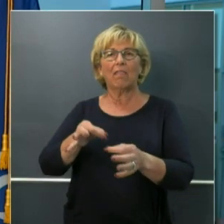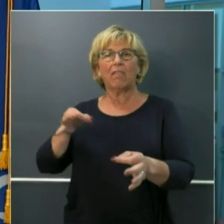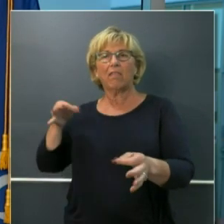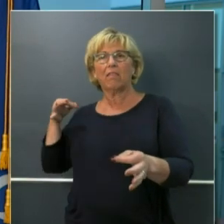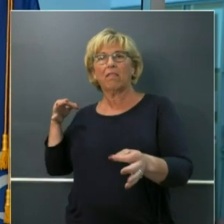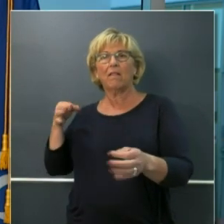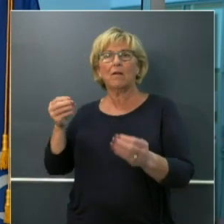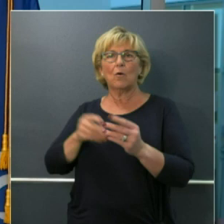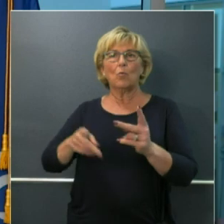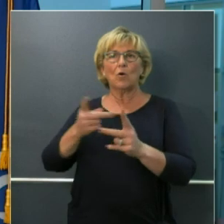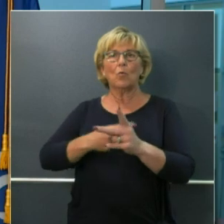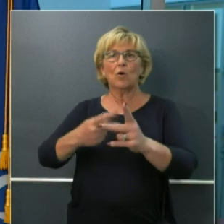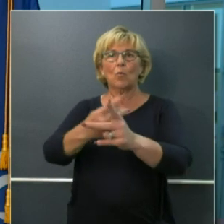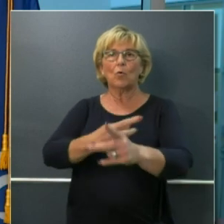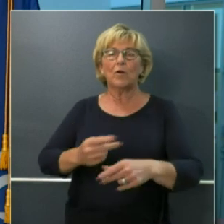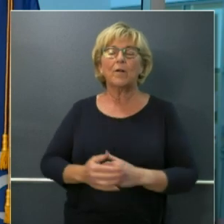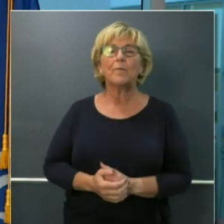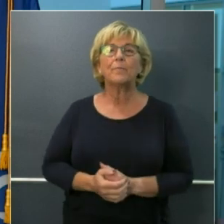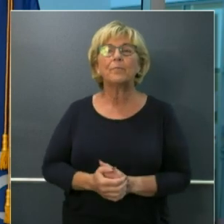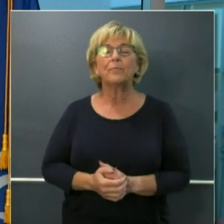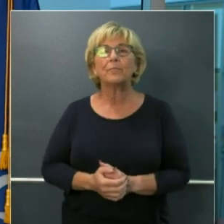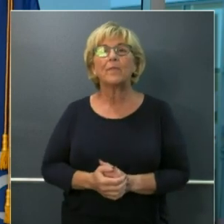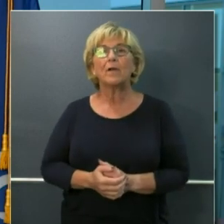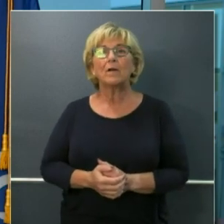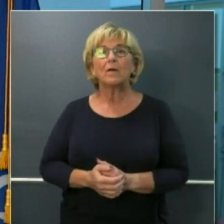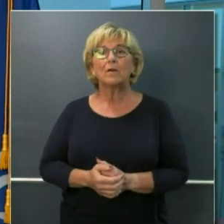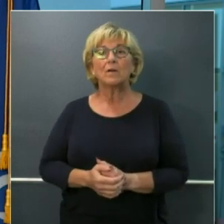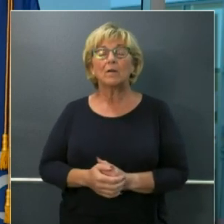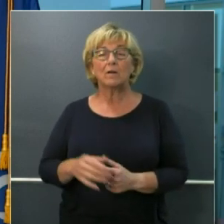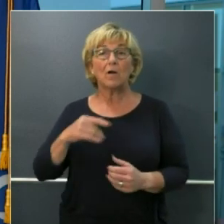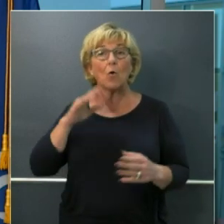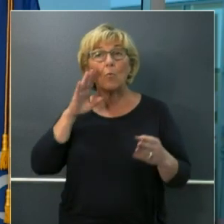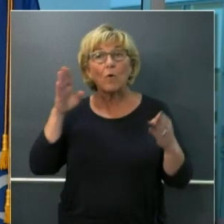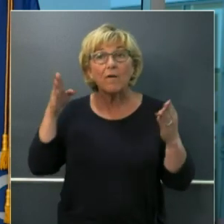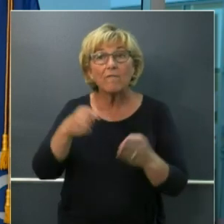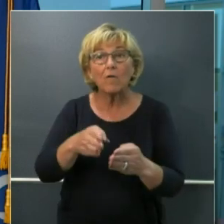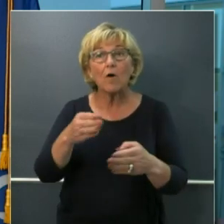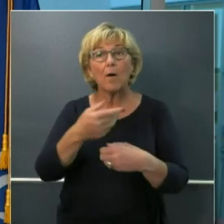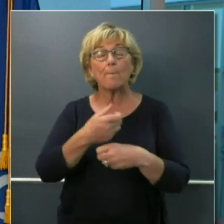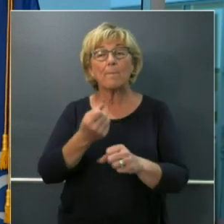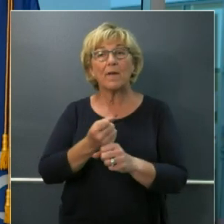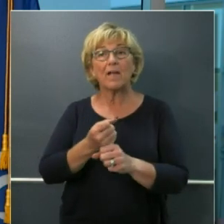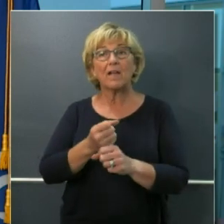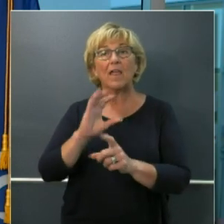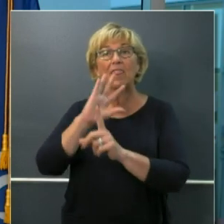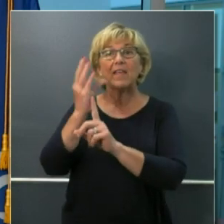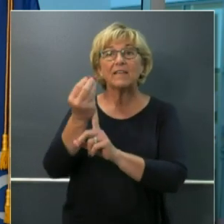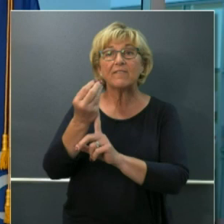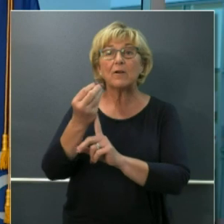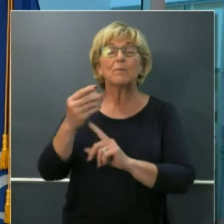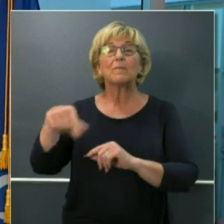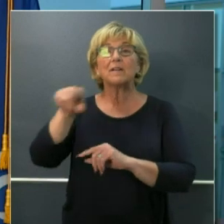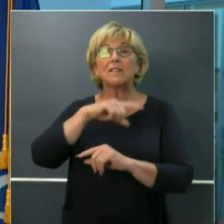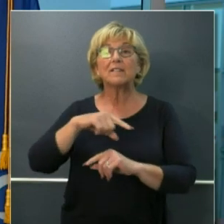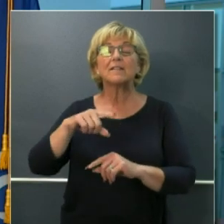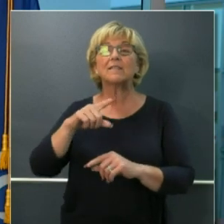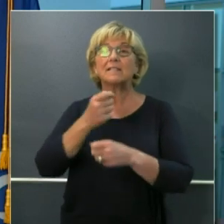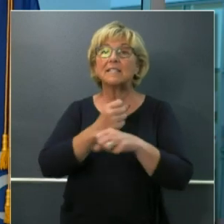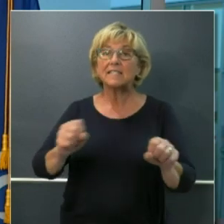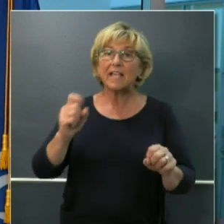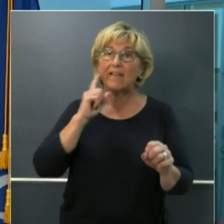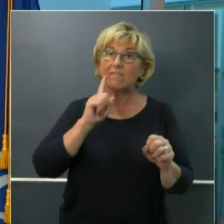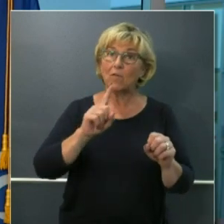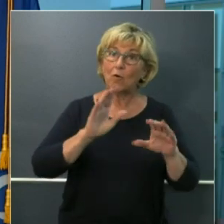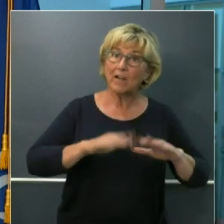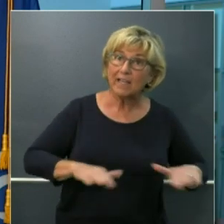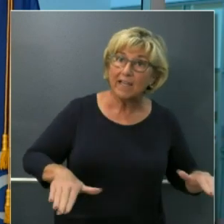over this time. We'll be focused importantly on making sure that the environment is safe for kids, but also safe for